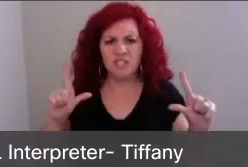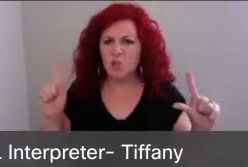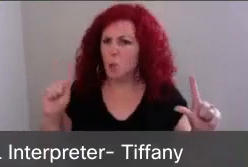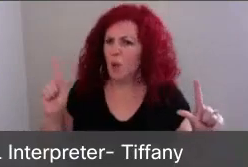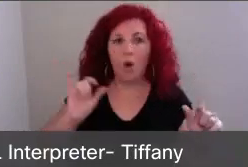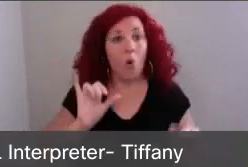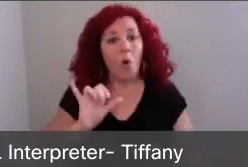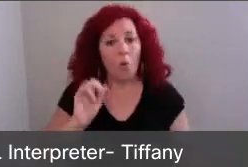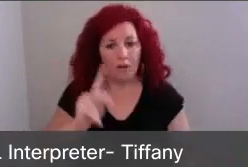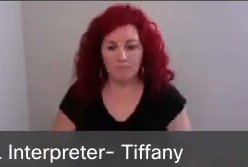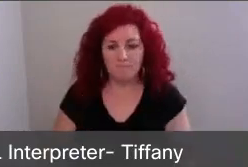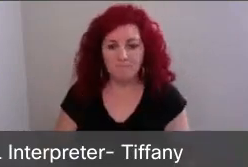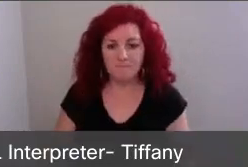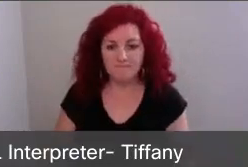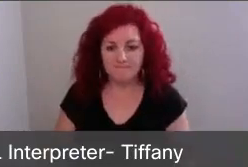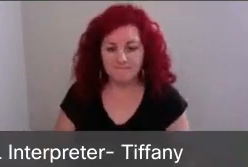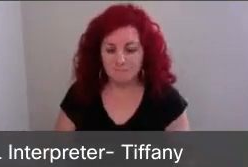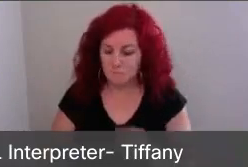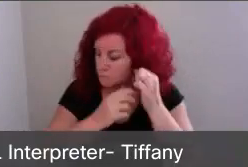Okay.